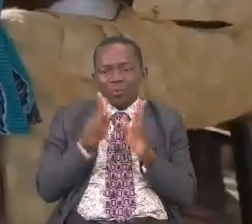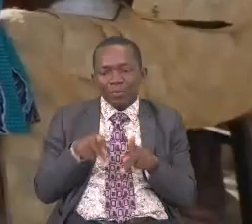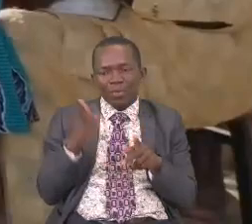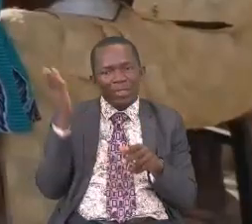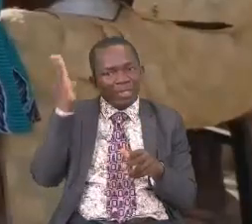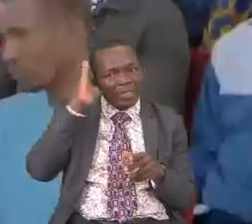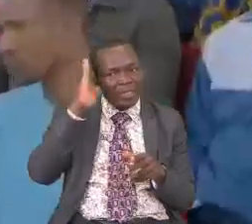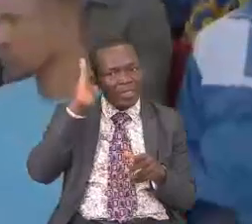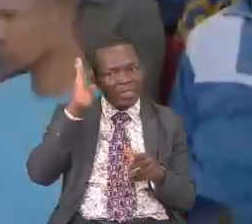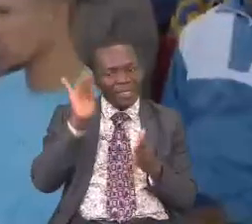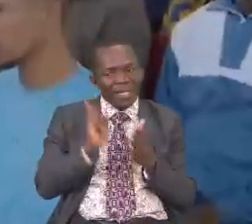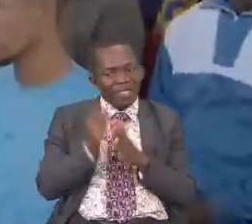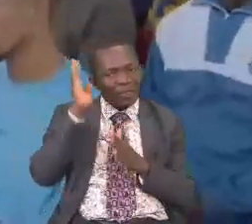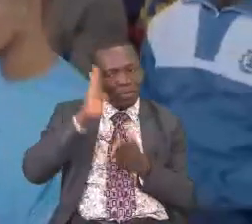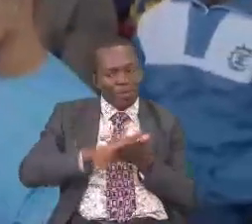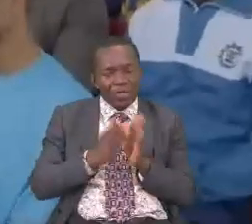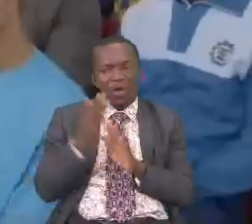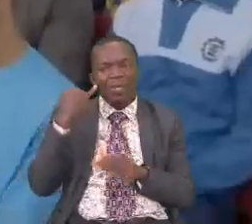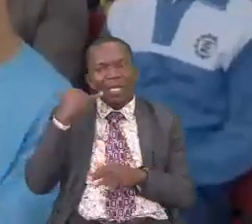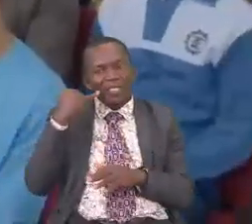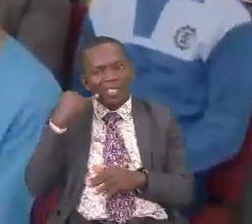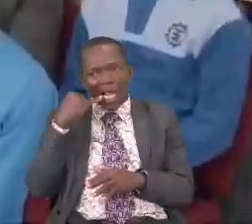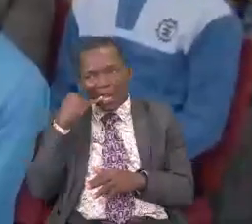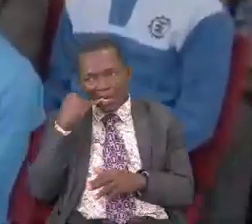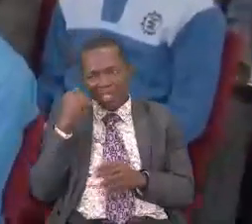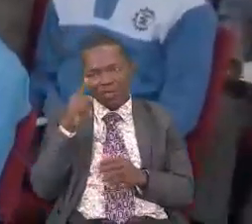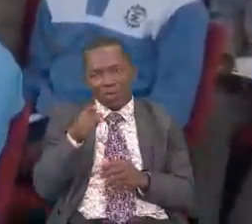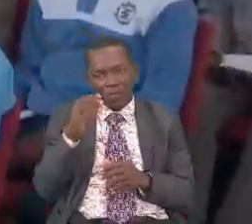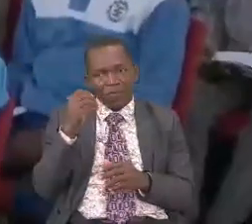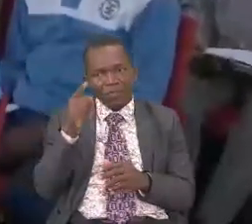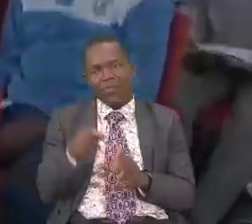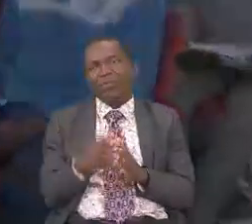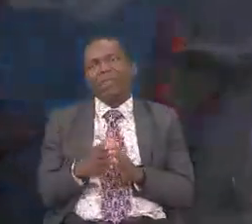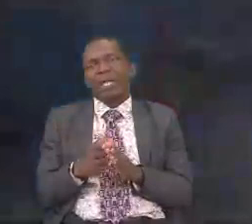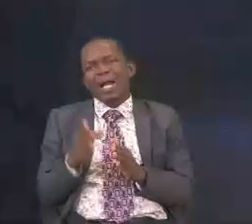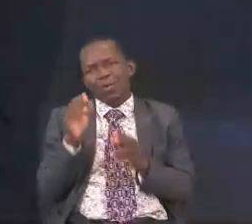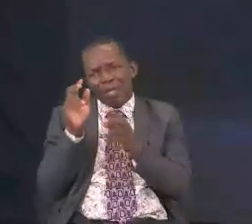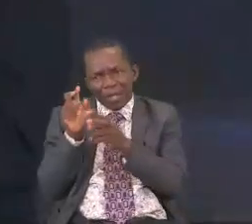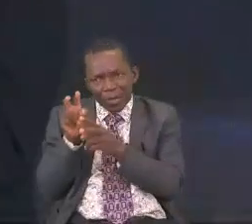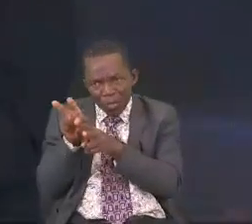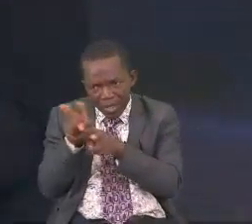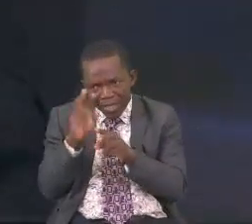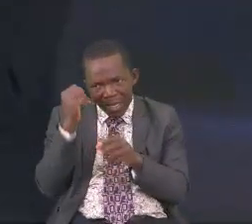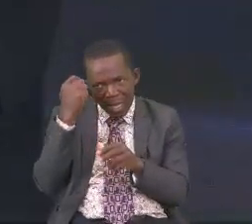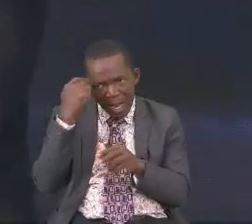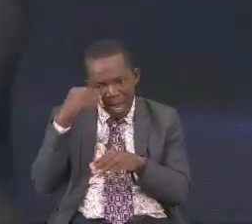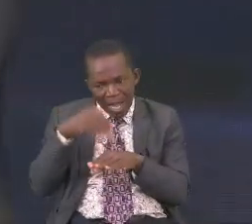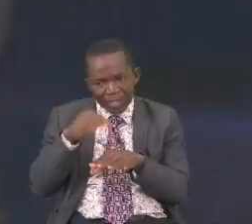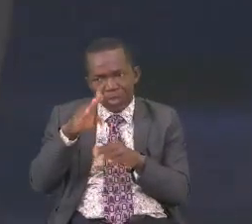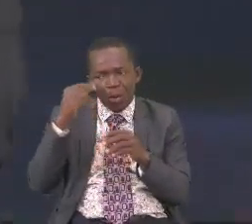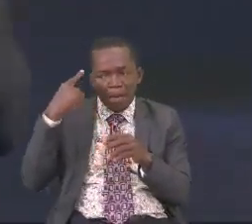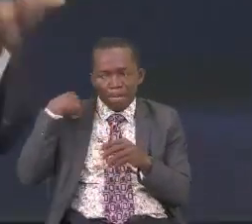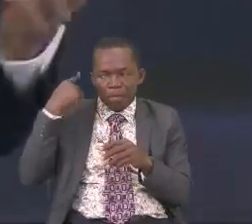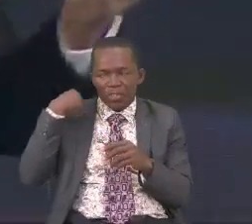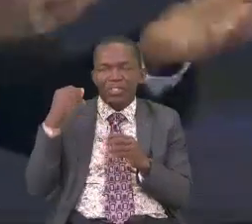that may I you and I in your position and they will be saying will make it tough for him and you have